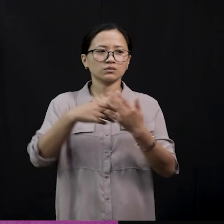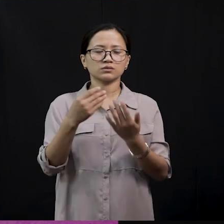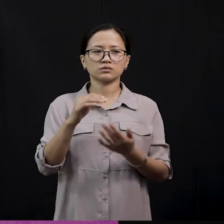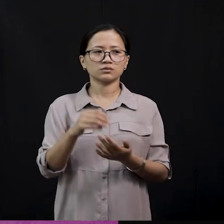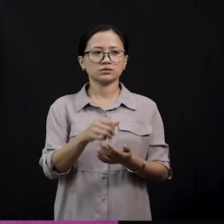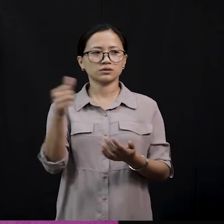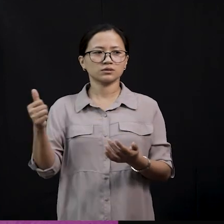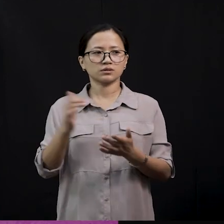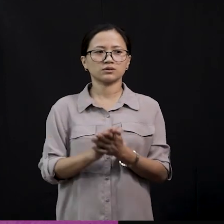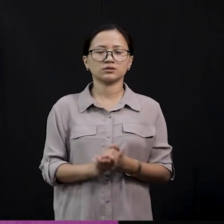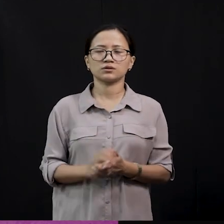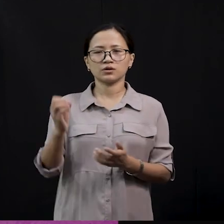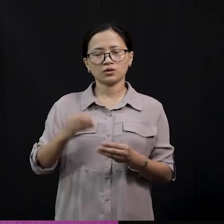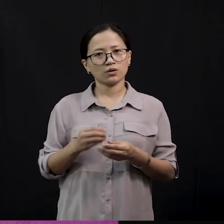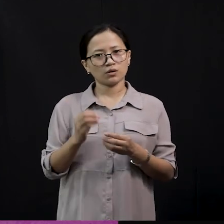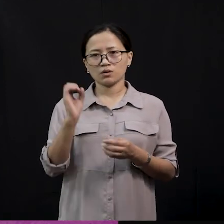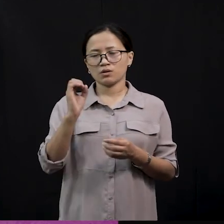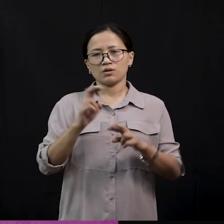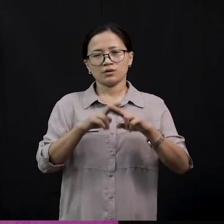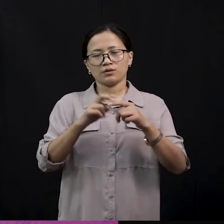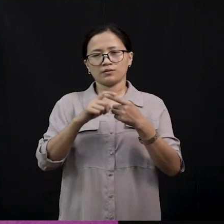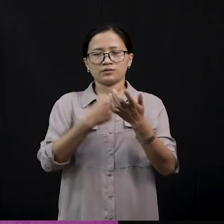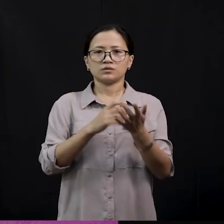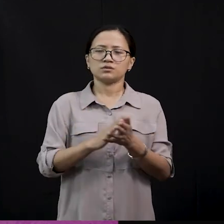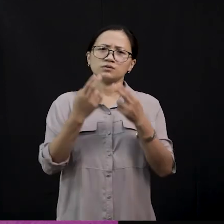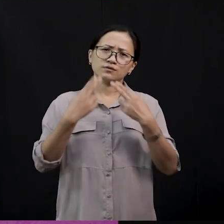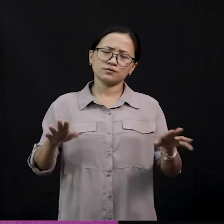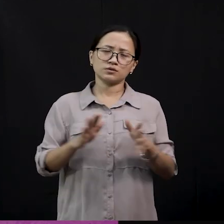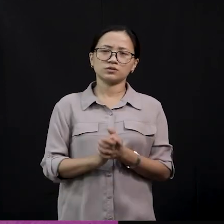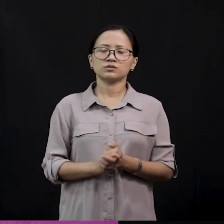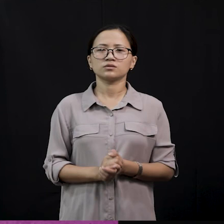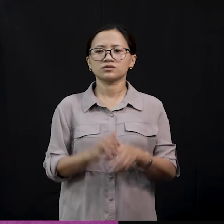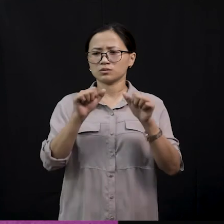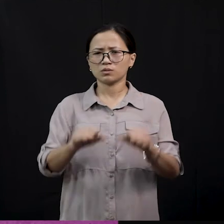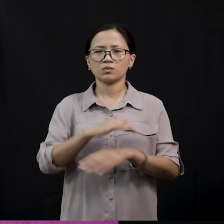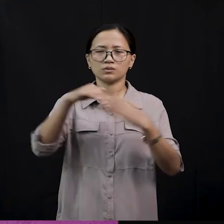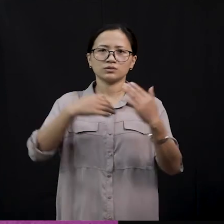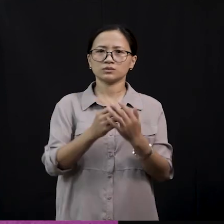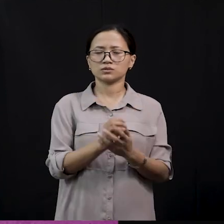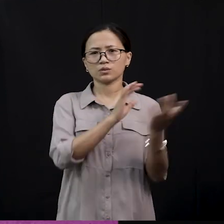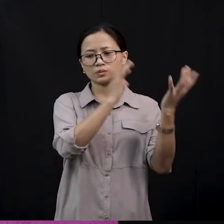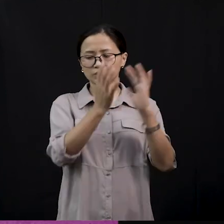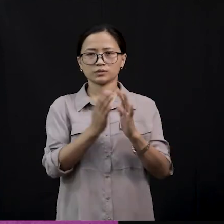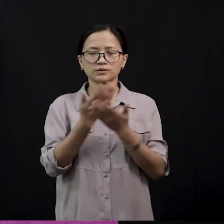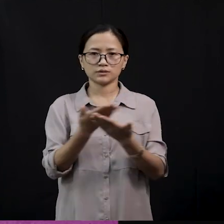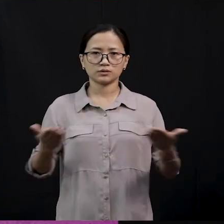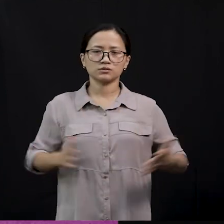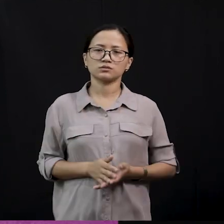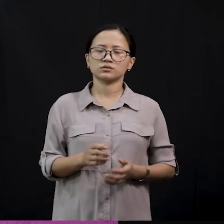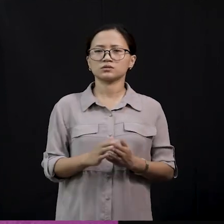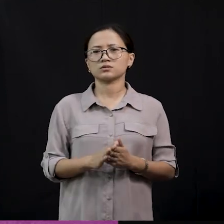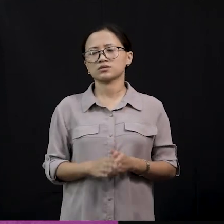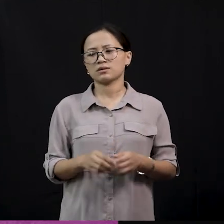and so on, he found that freedom, to be able to be free from all such kind of worldly things which are